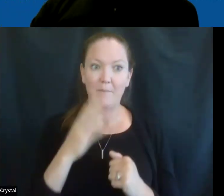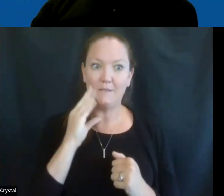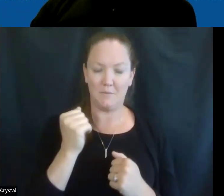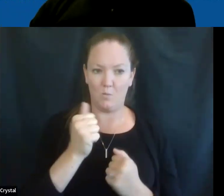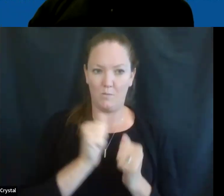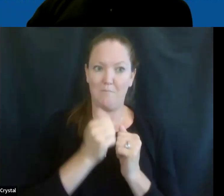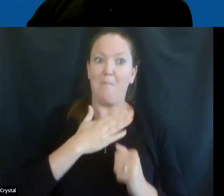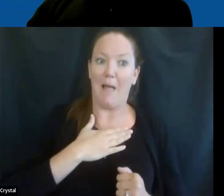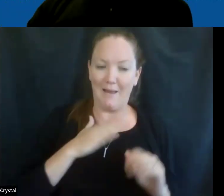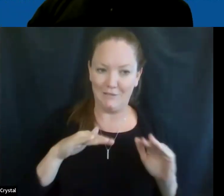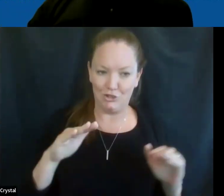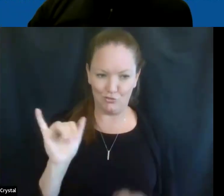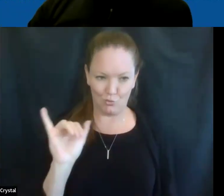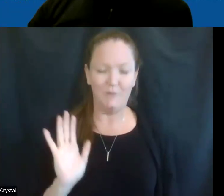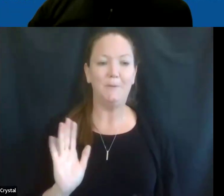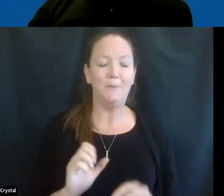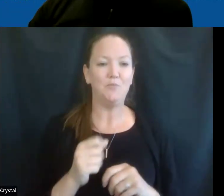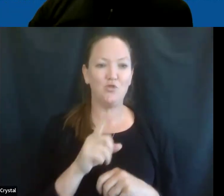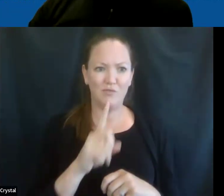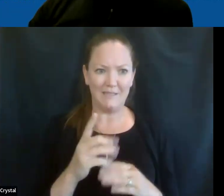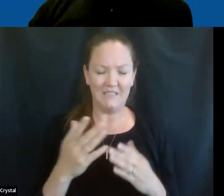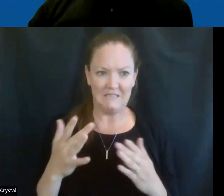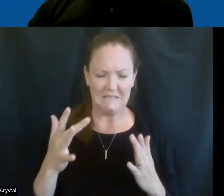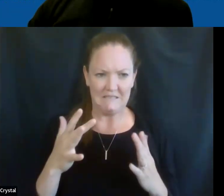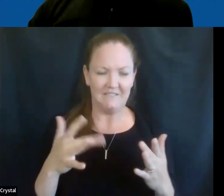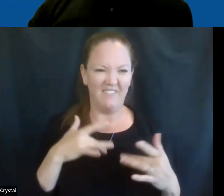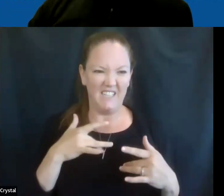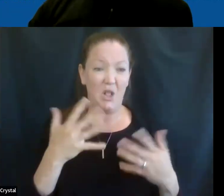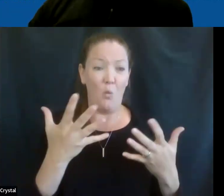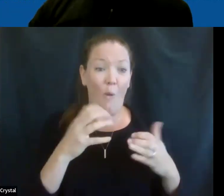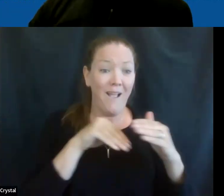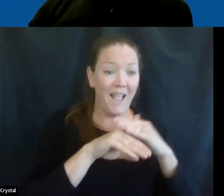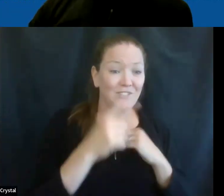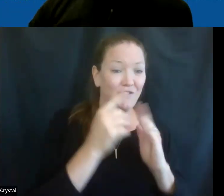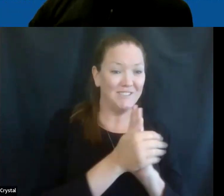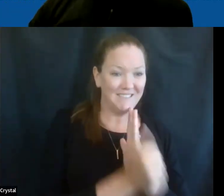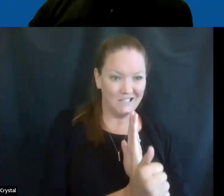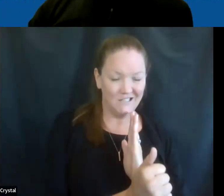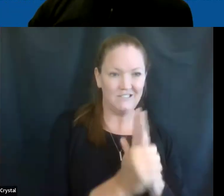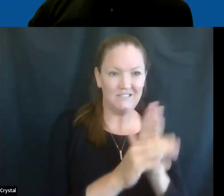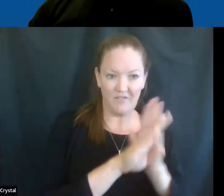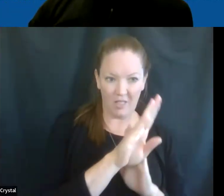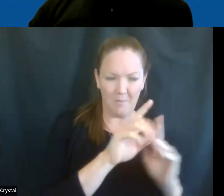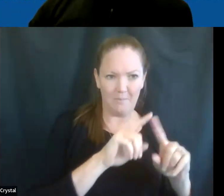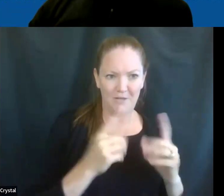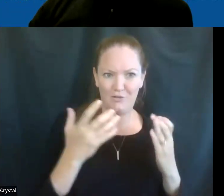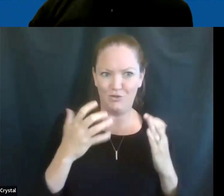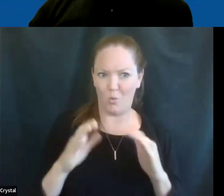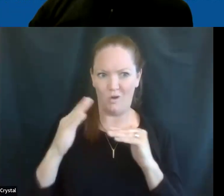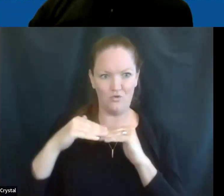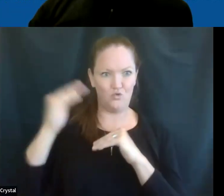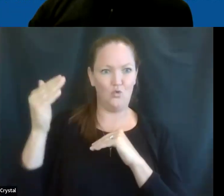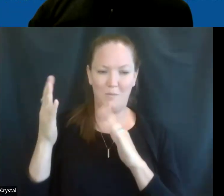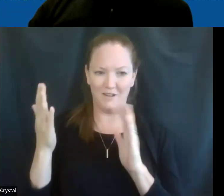child. The kind of tension of wanting to have access for skills and development, but not wanting to over